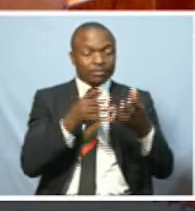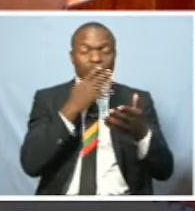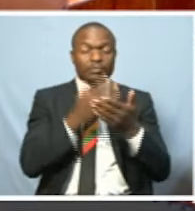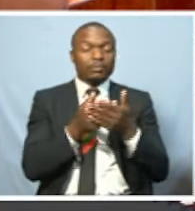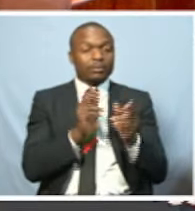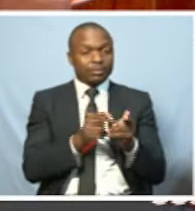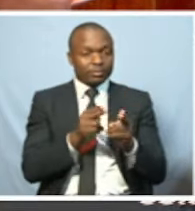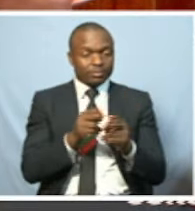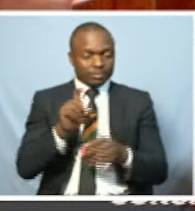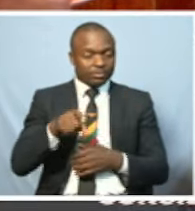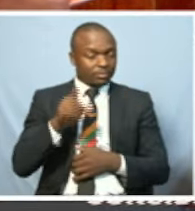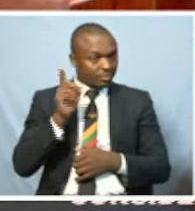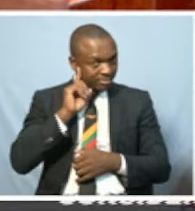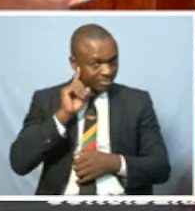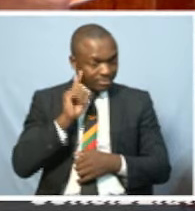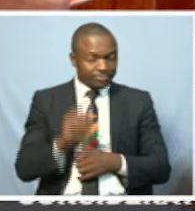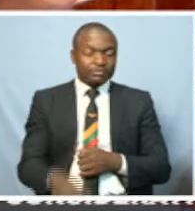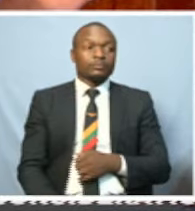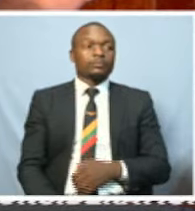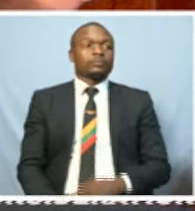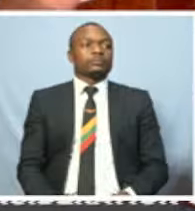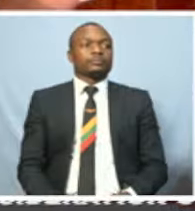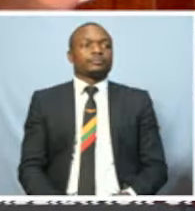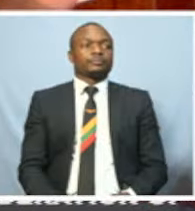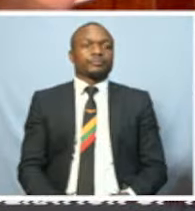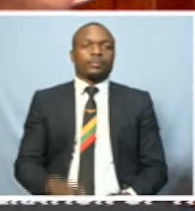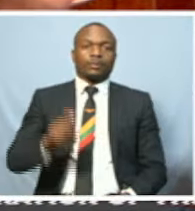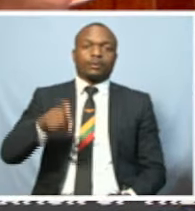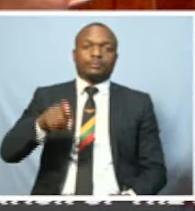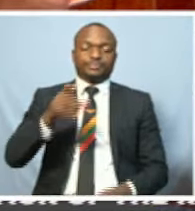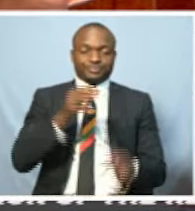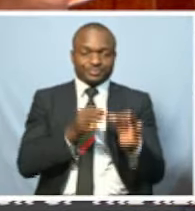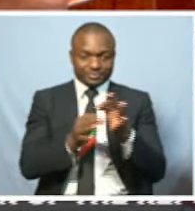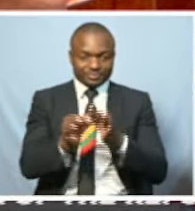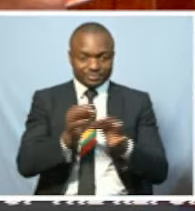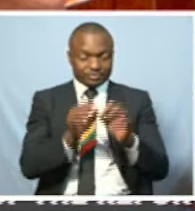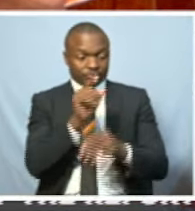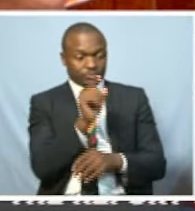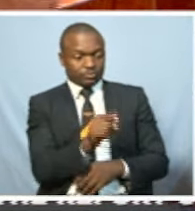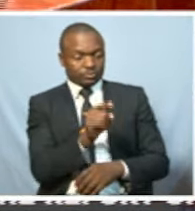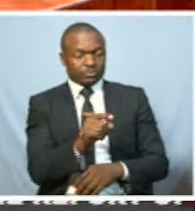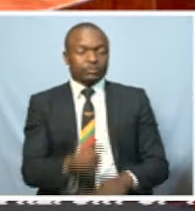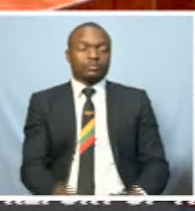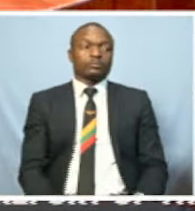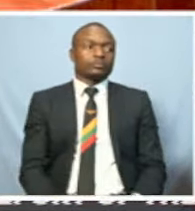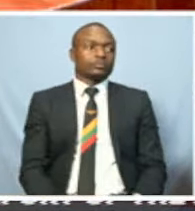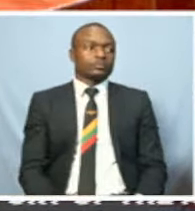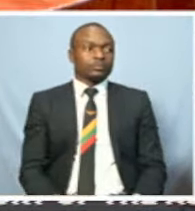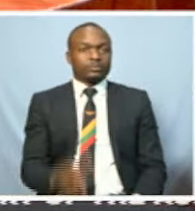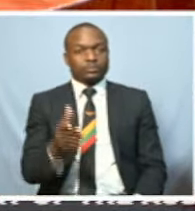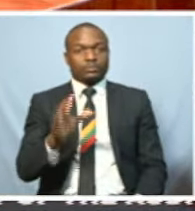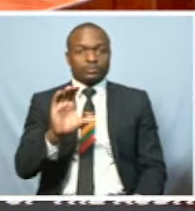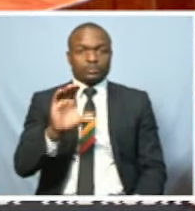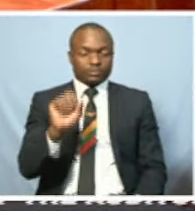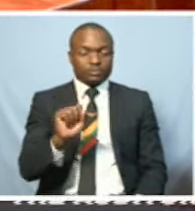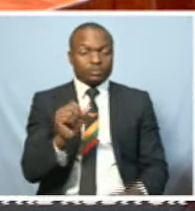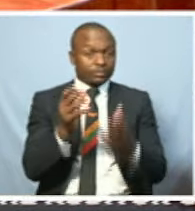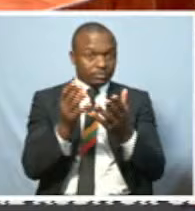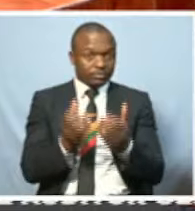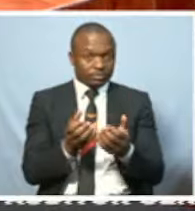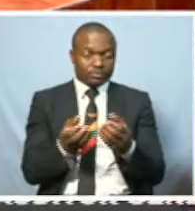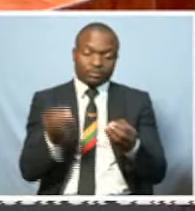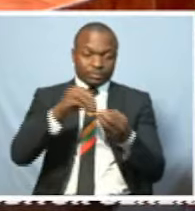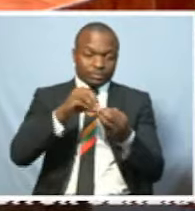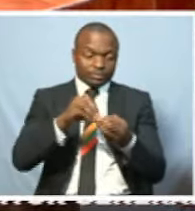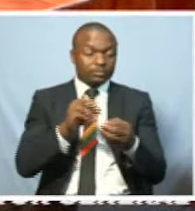him. We will need clarification from him. Yes, yes. Do you want to respond